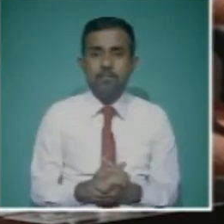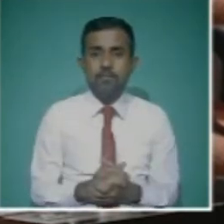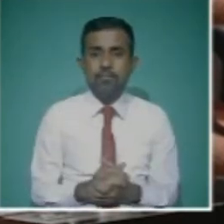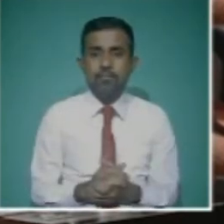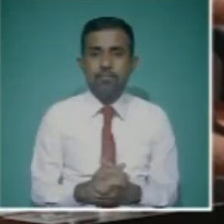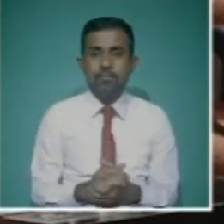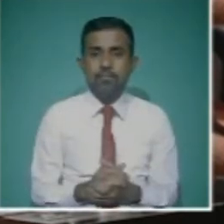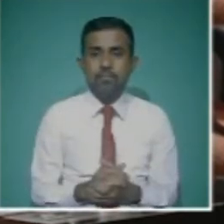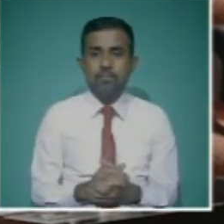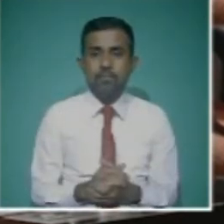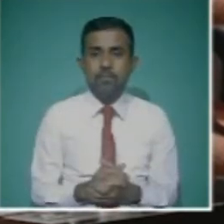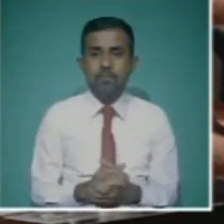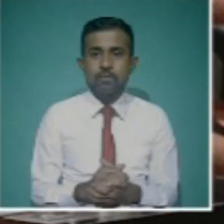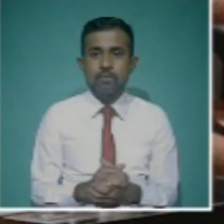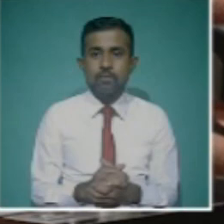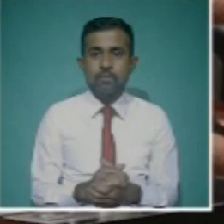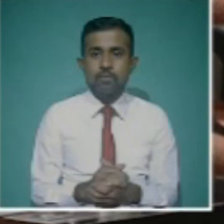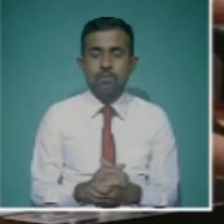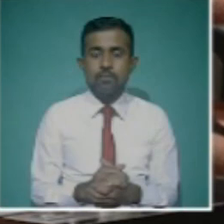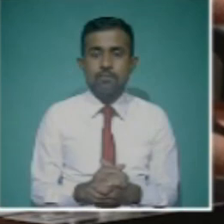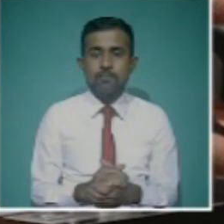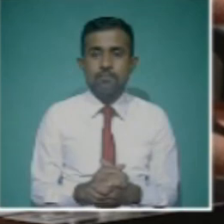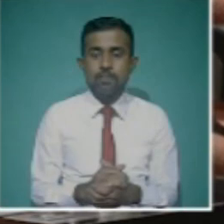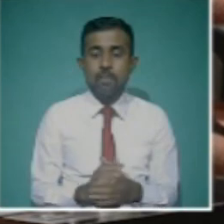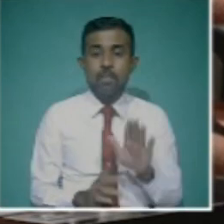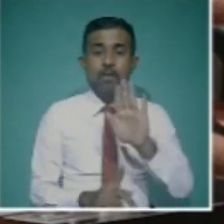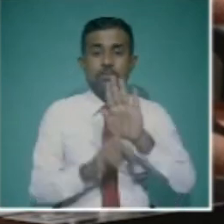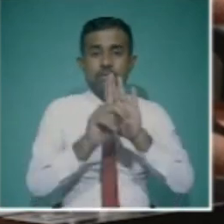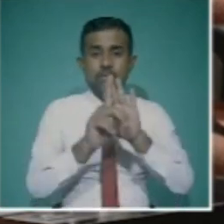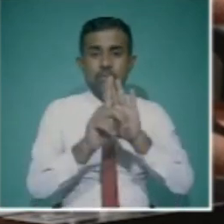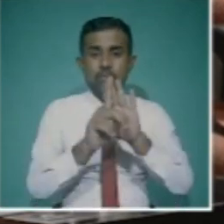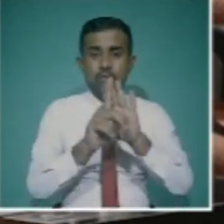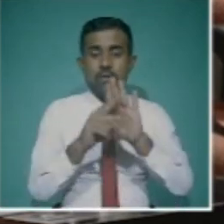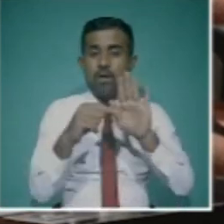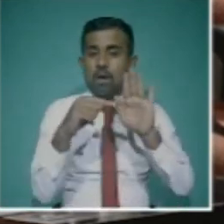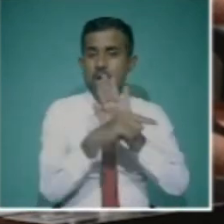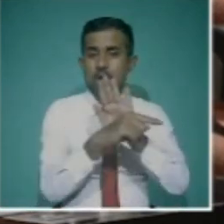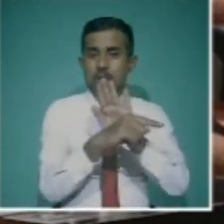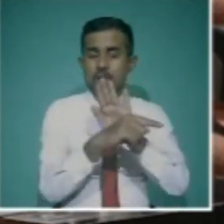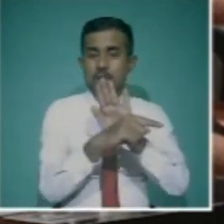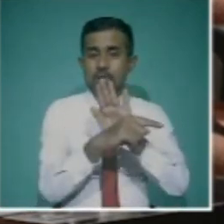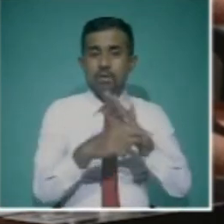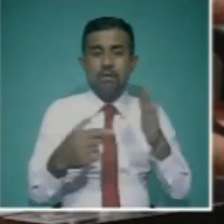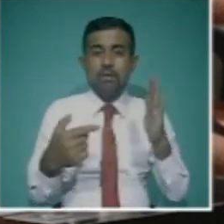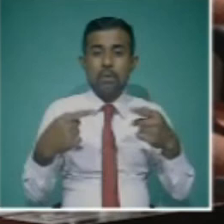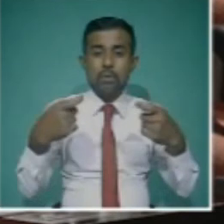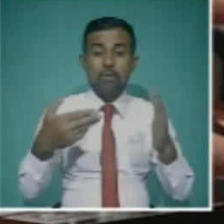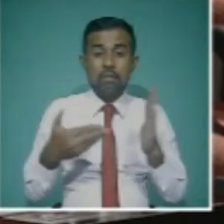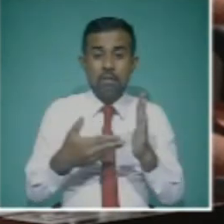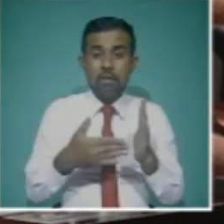precipice, then the Northeast has to be declared a war-affected zone. And there must